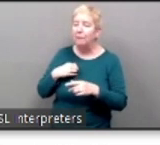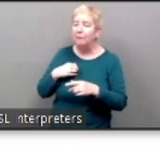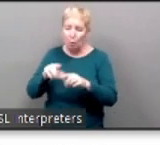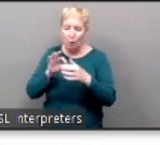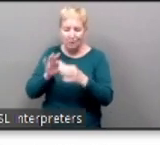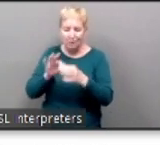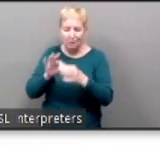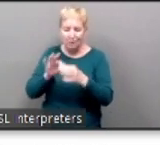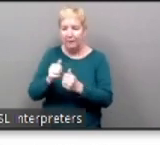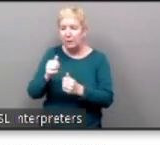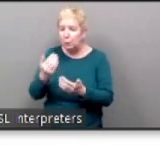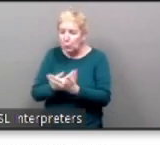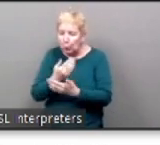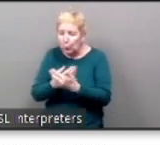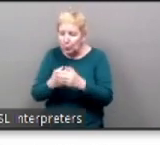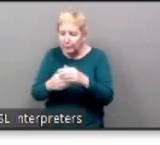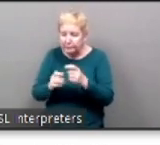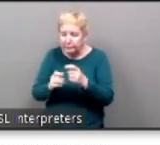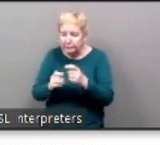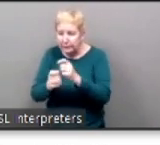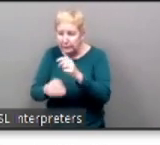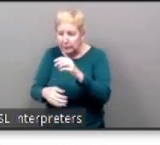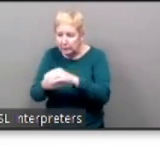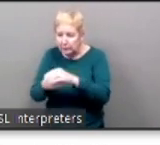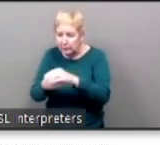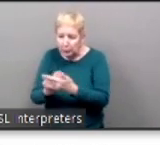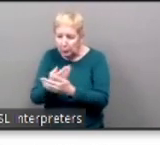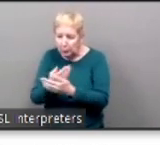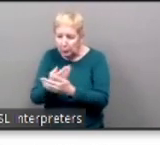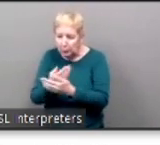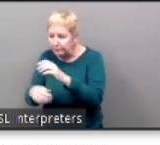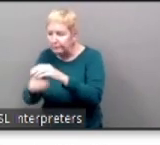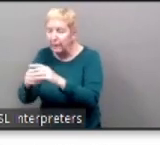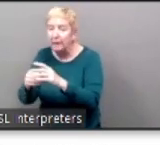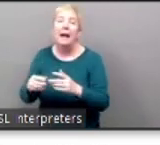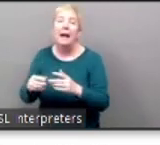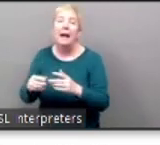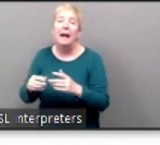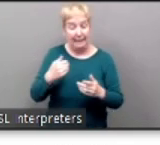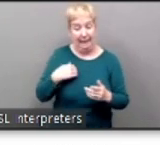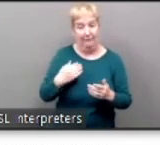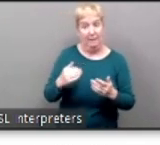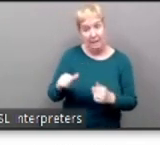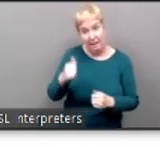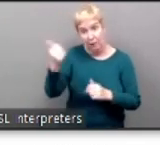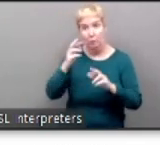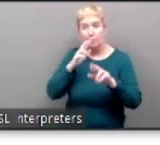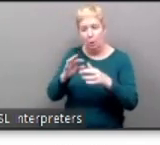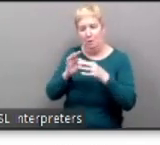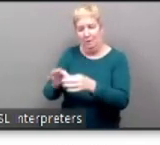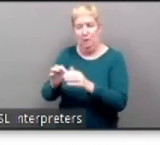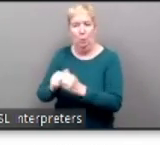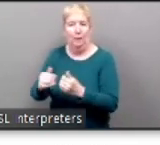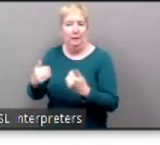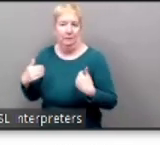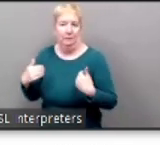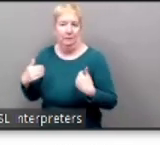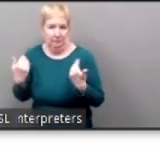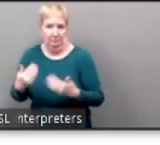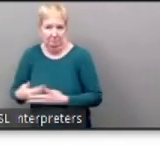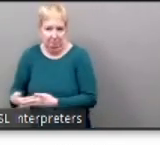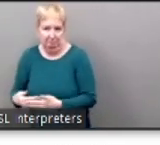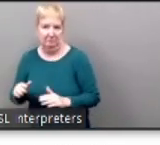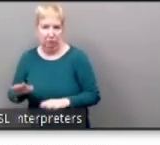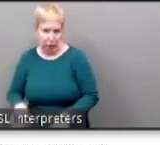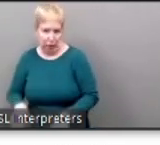I'll touch on today briefly. And then they have a new pediatric case report that came out, and you may be interested in looking at some of the